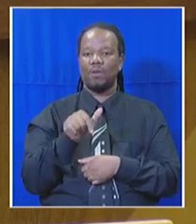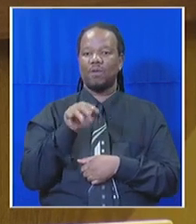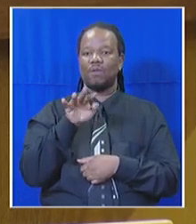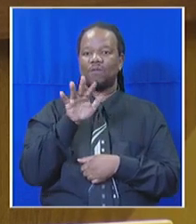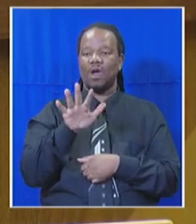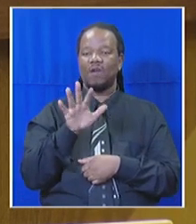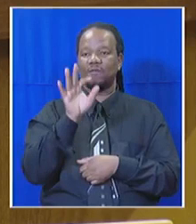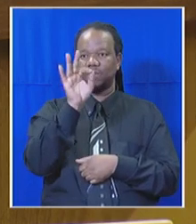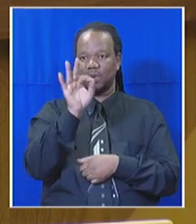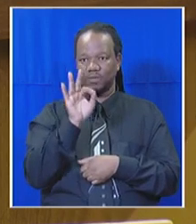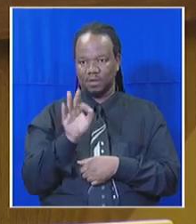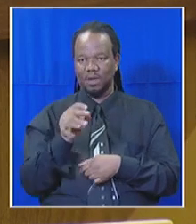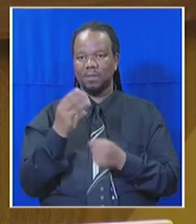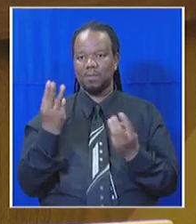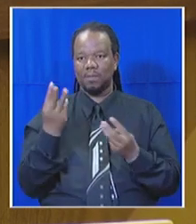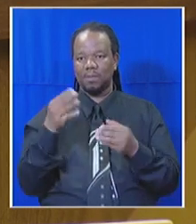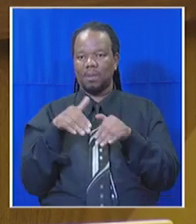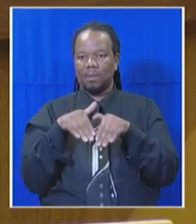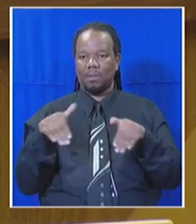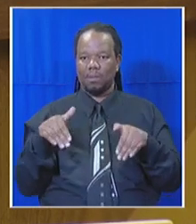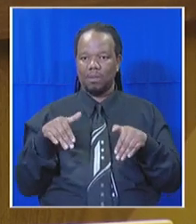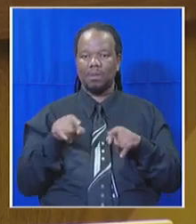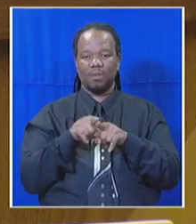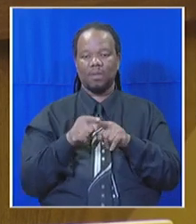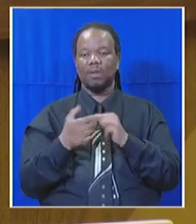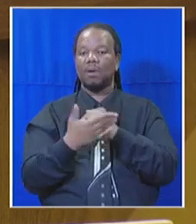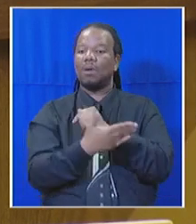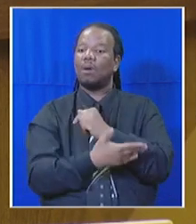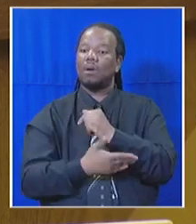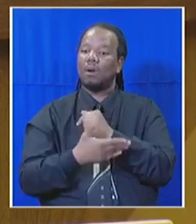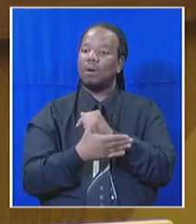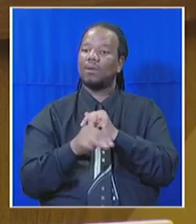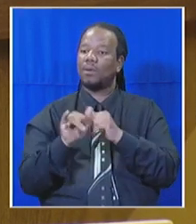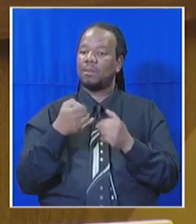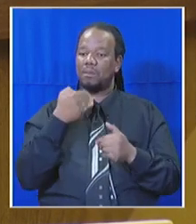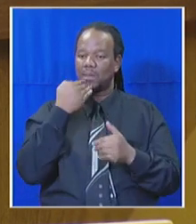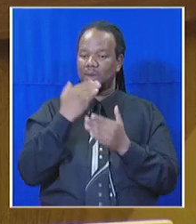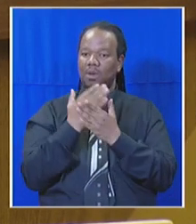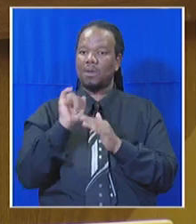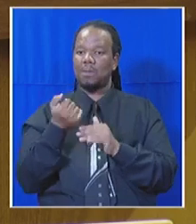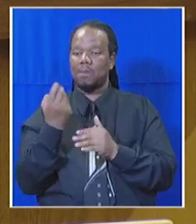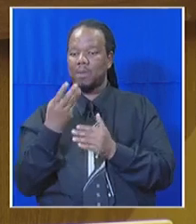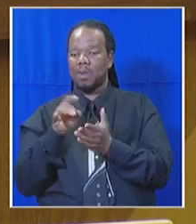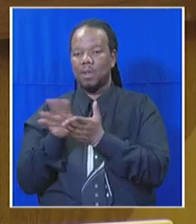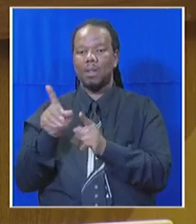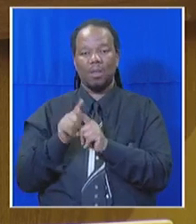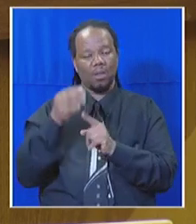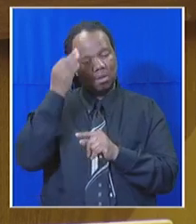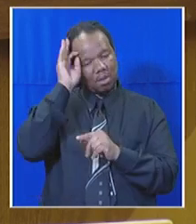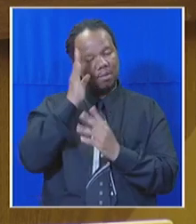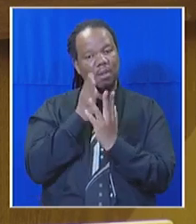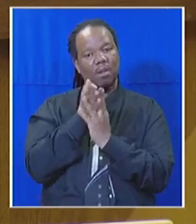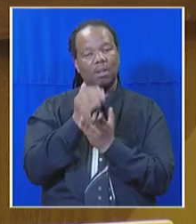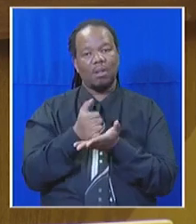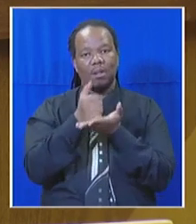unemployment in South Africa, which means increasingly the country is shedding jobs, and there is no state intervention, and there is no